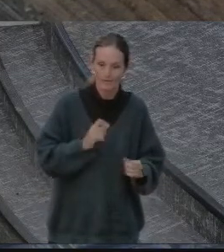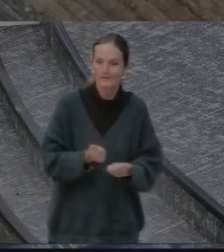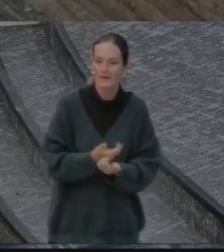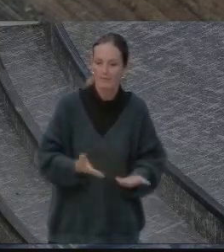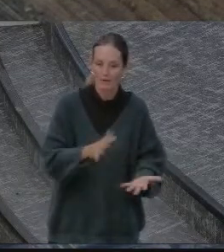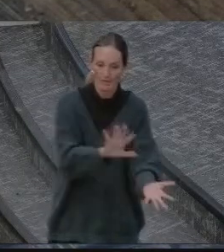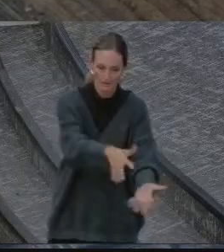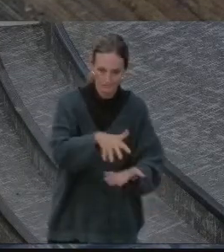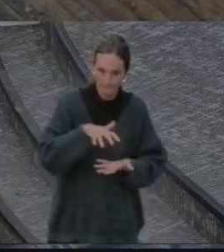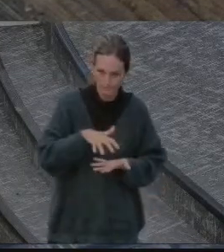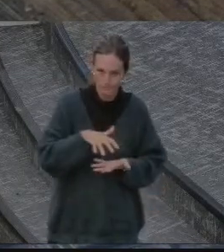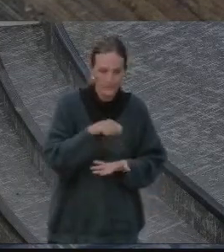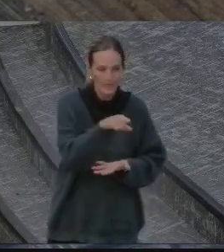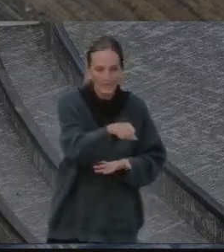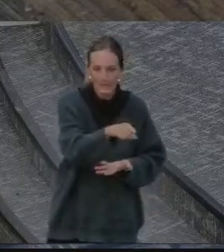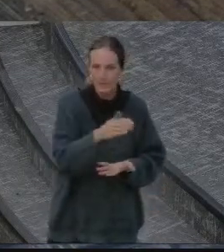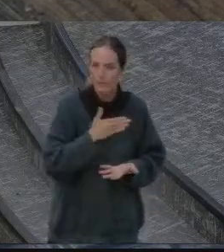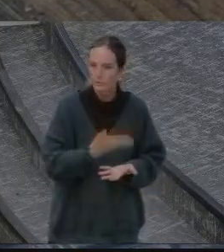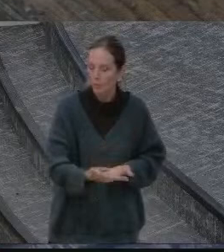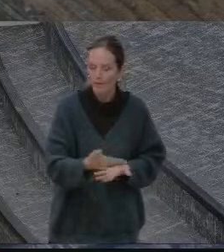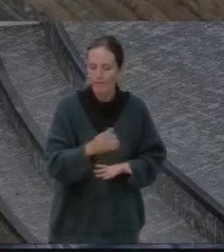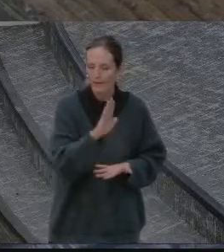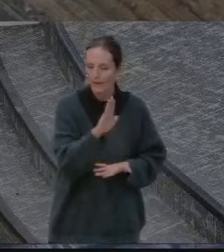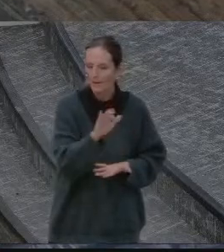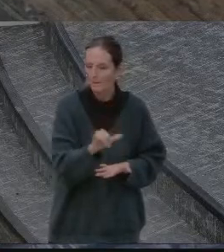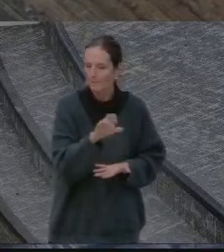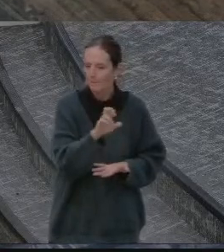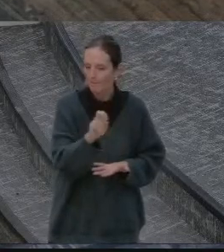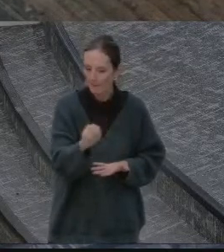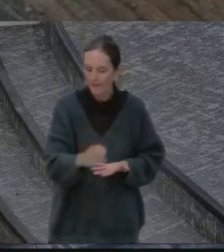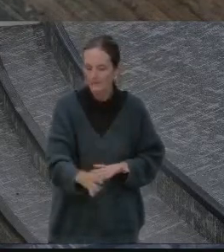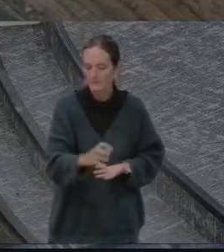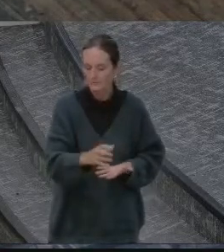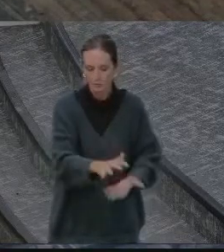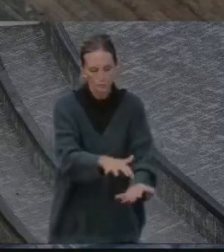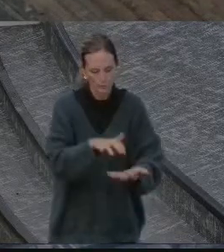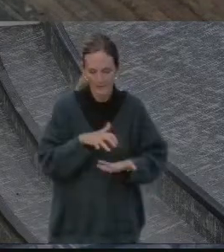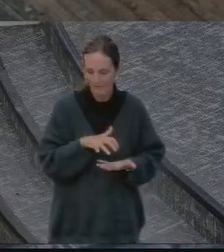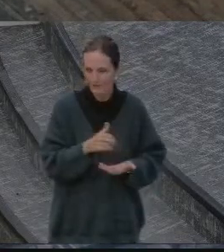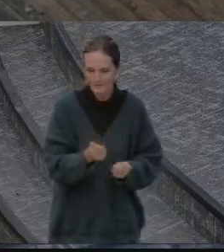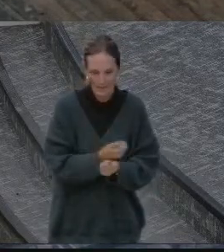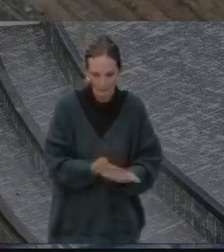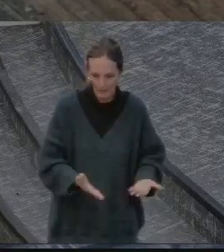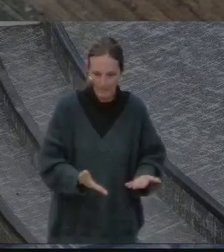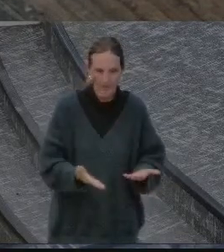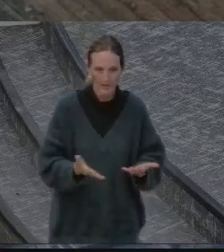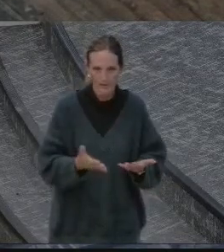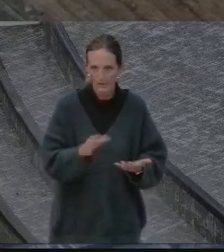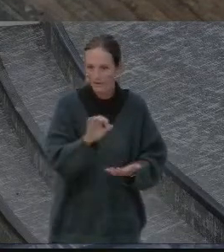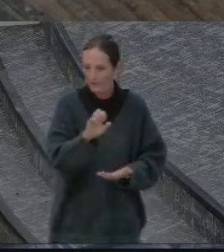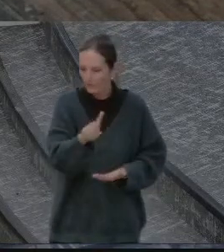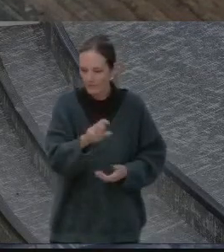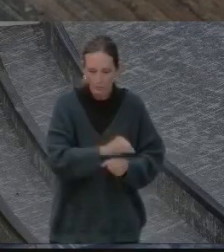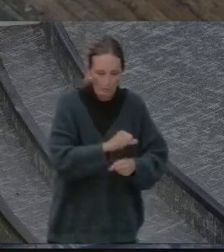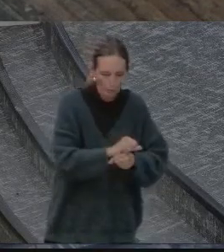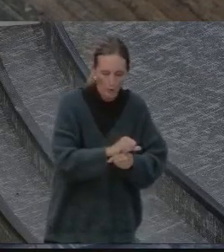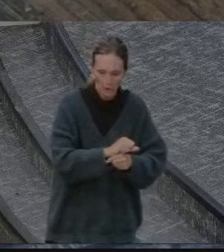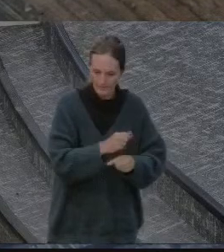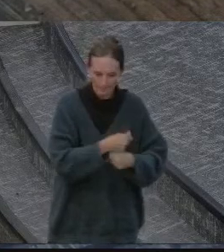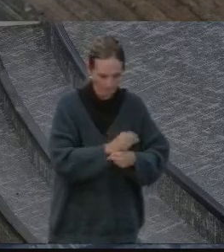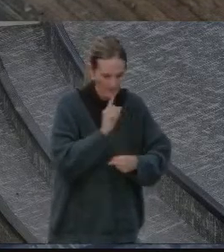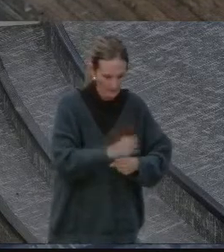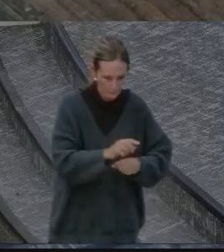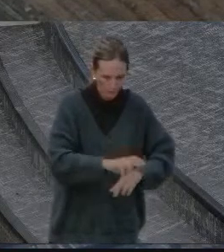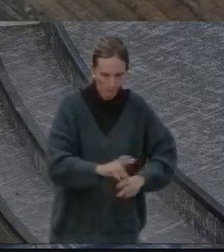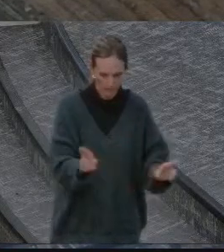willing to provide us documentation even ahead of field work just to help get the ball rolling and making sure that we had everything we needed and were